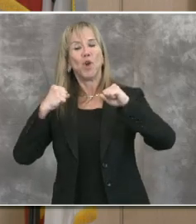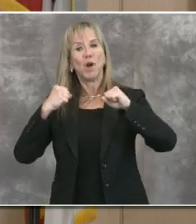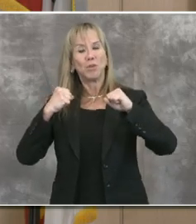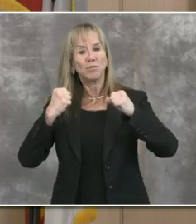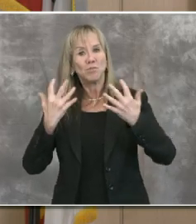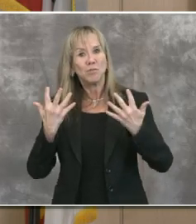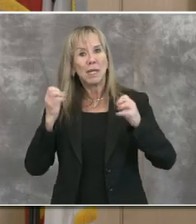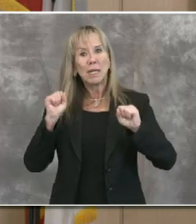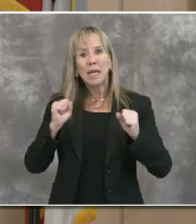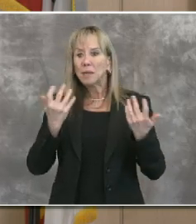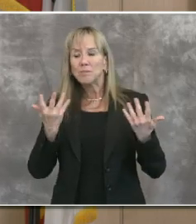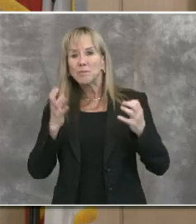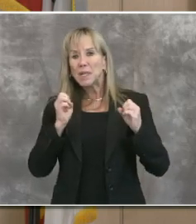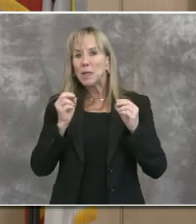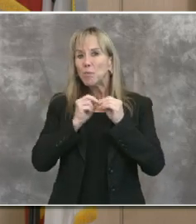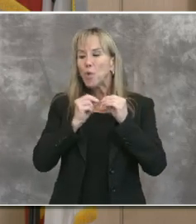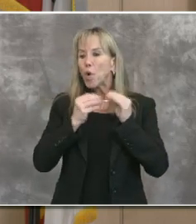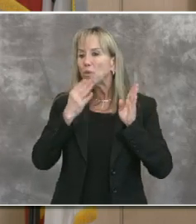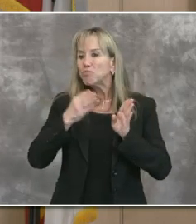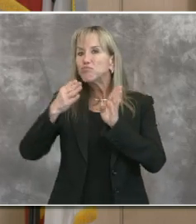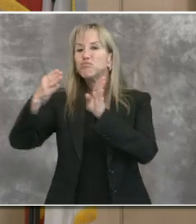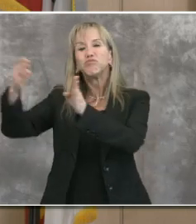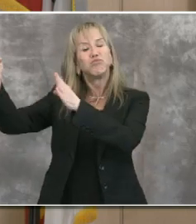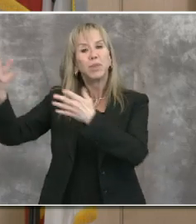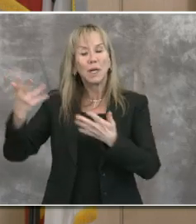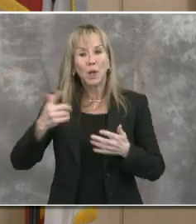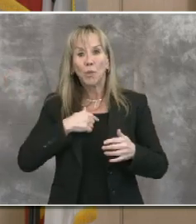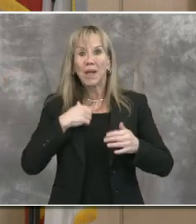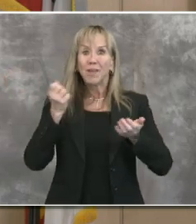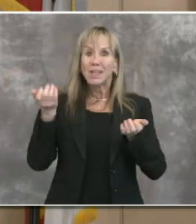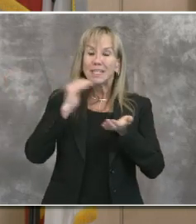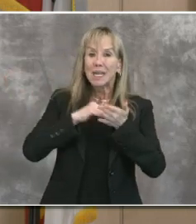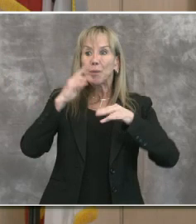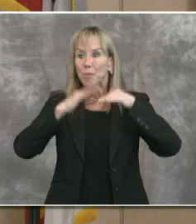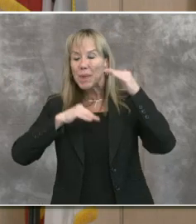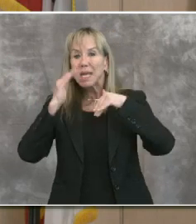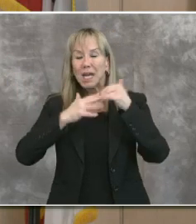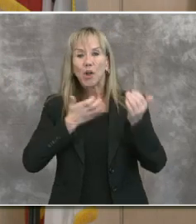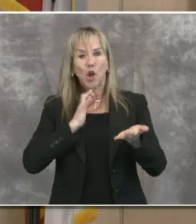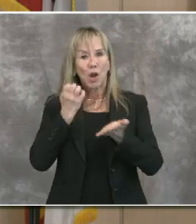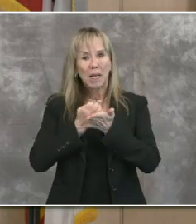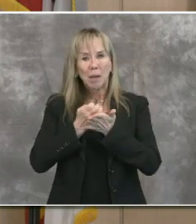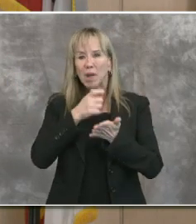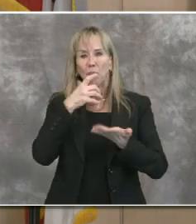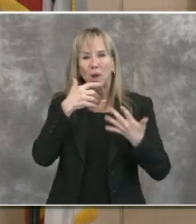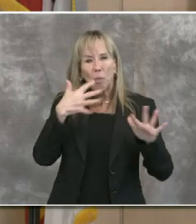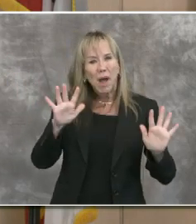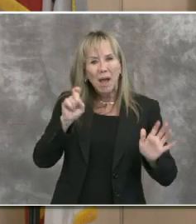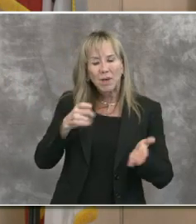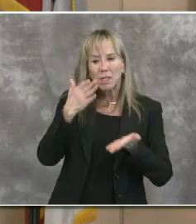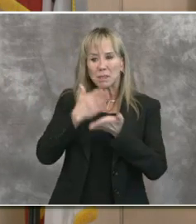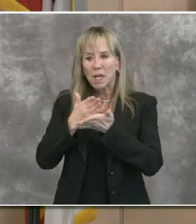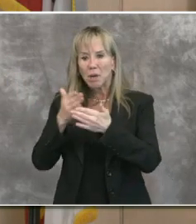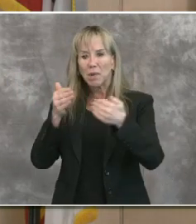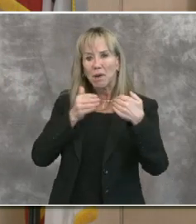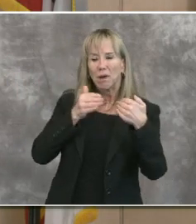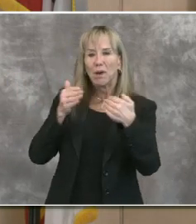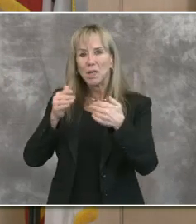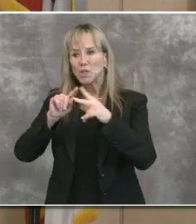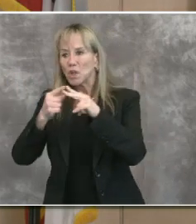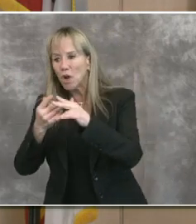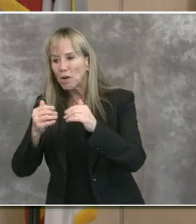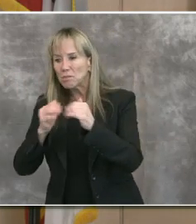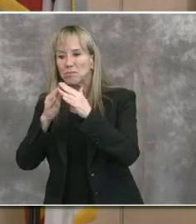We can come out of this consistent. As we begin to rebuild our economy, we don't have to start and stop and move back and forth. And so I